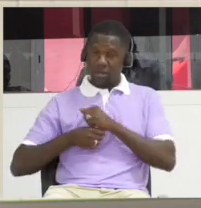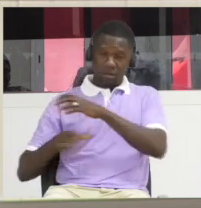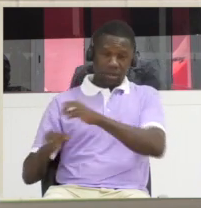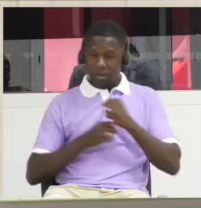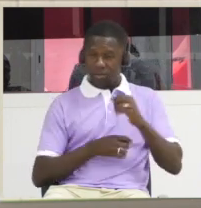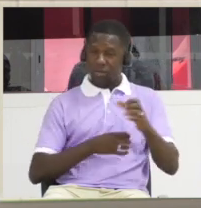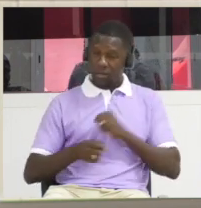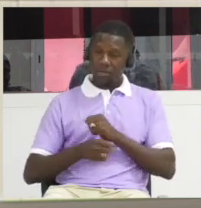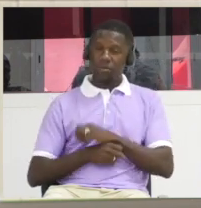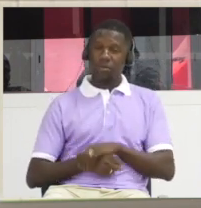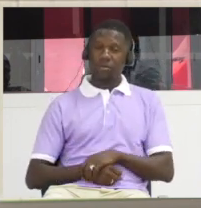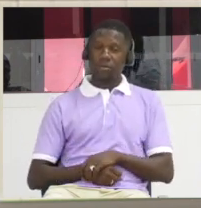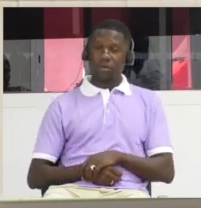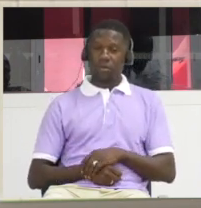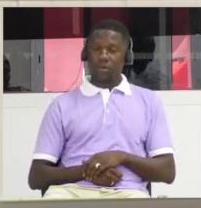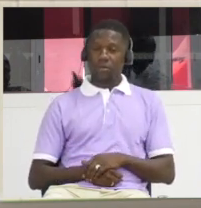in public.